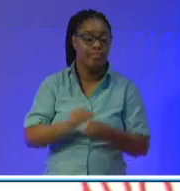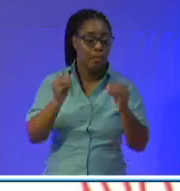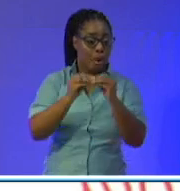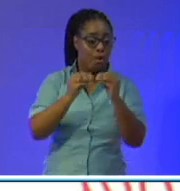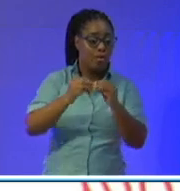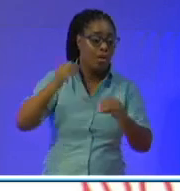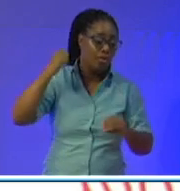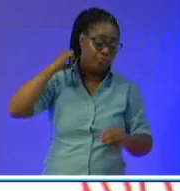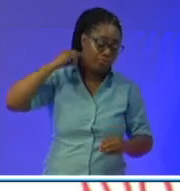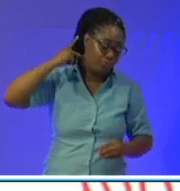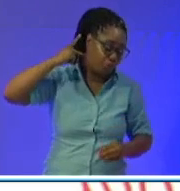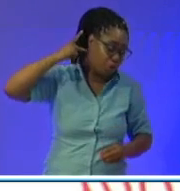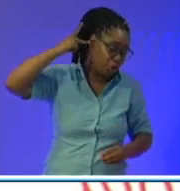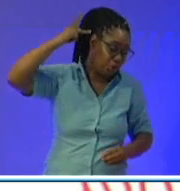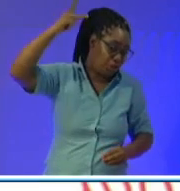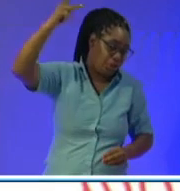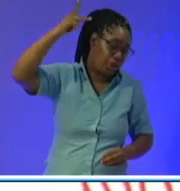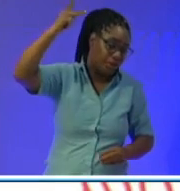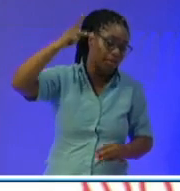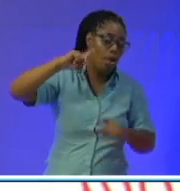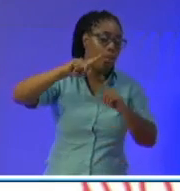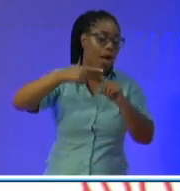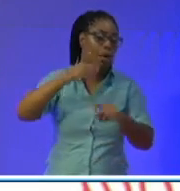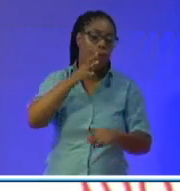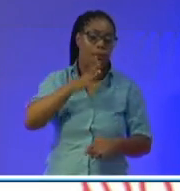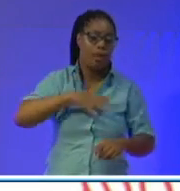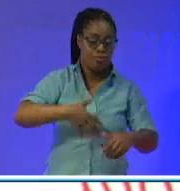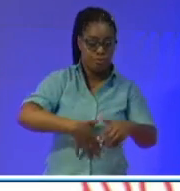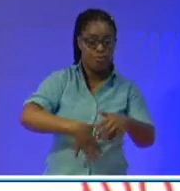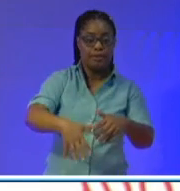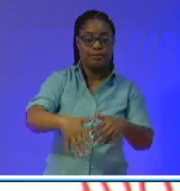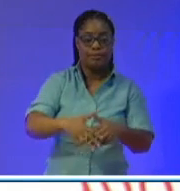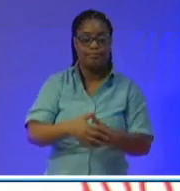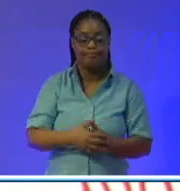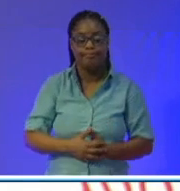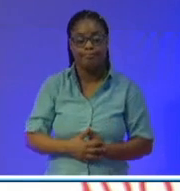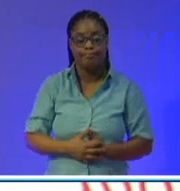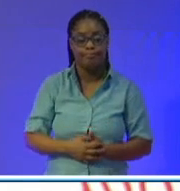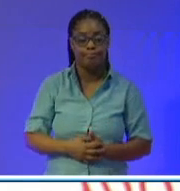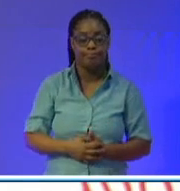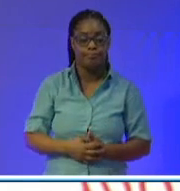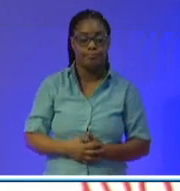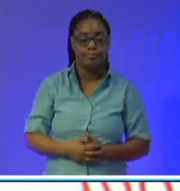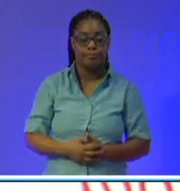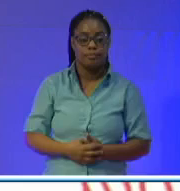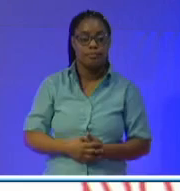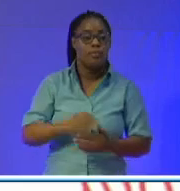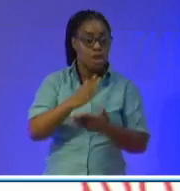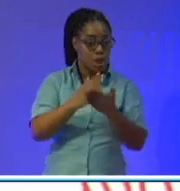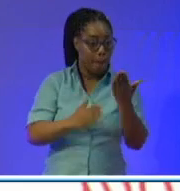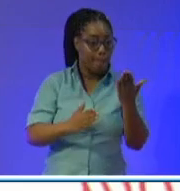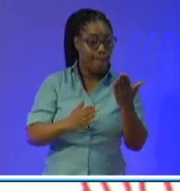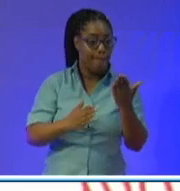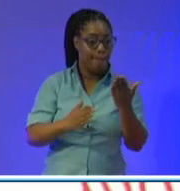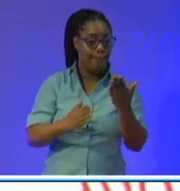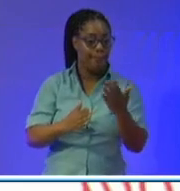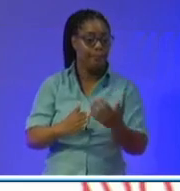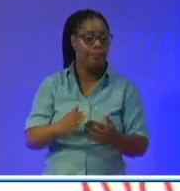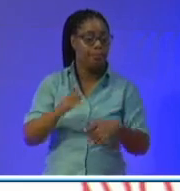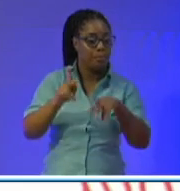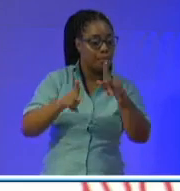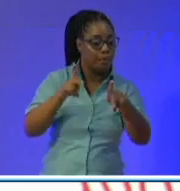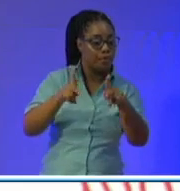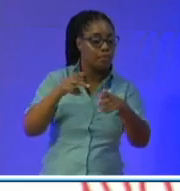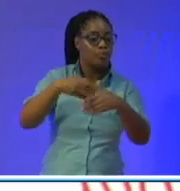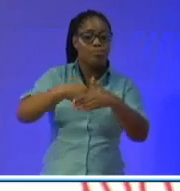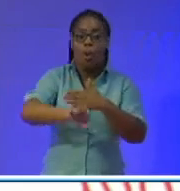pregnancy. Preterm labor is very common, so these patients may deliver their babies before time. The babies are not